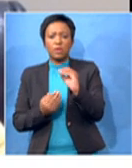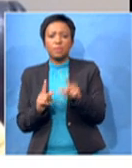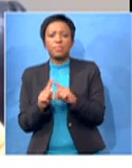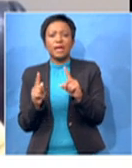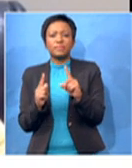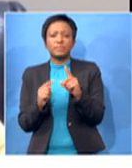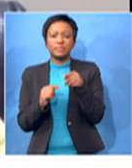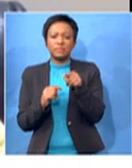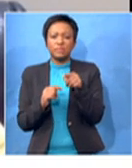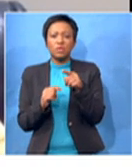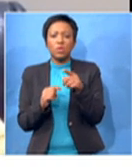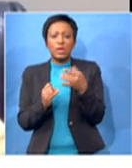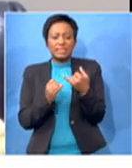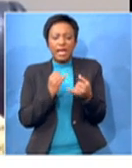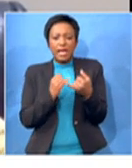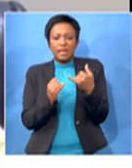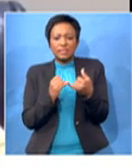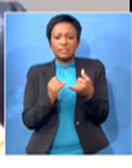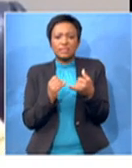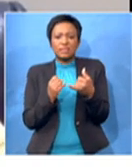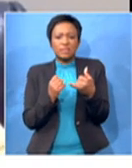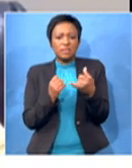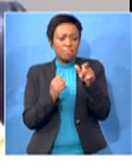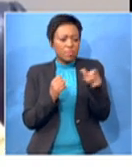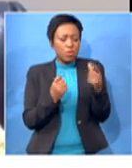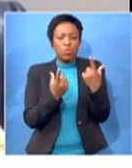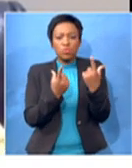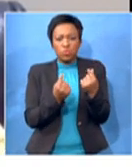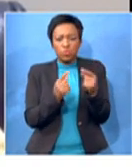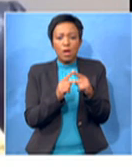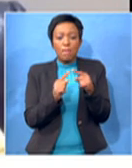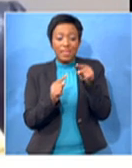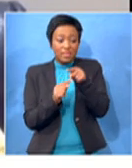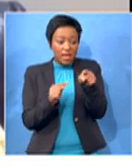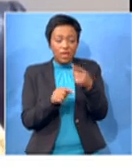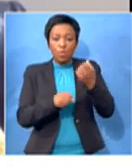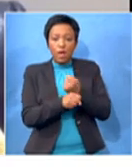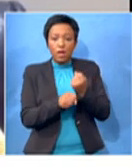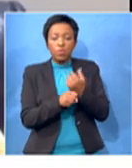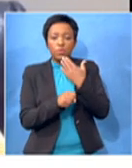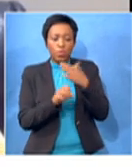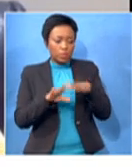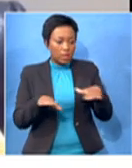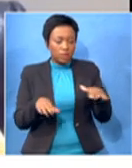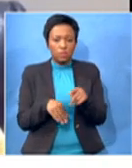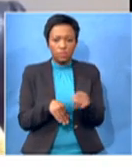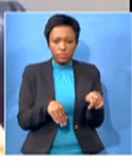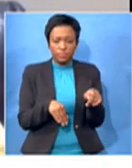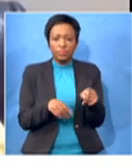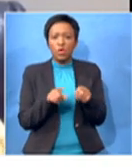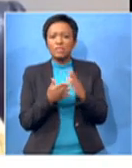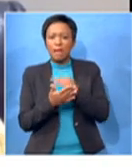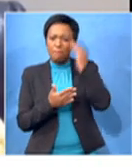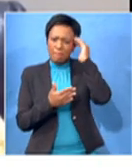those sex offenders who might be working with children or mentally retarded individuals. Now, this